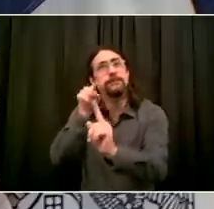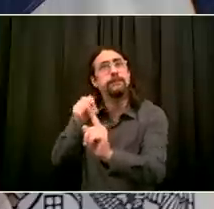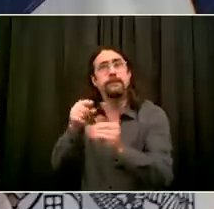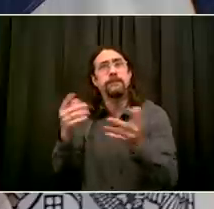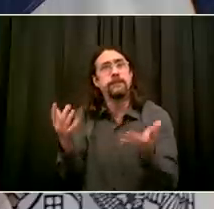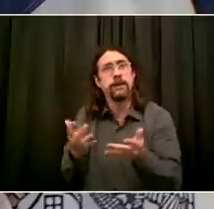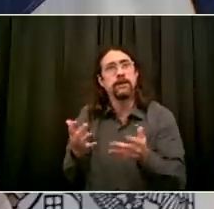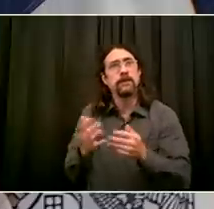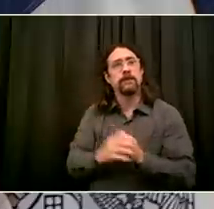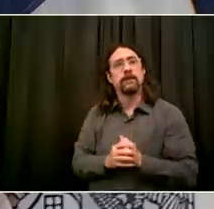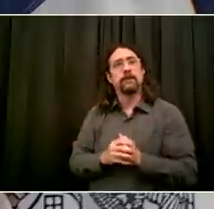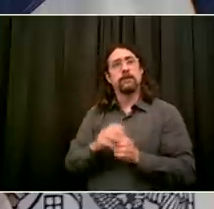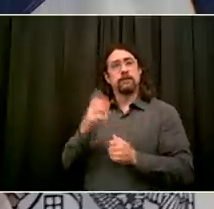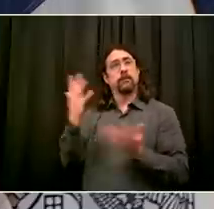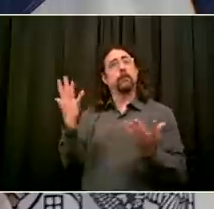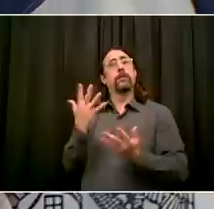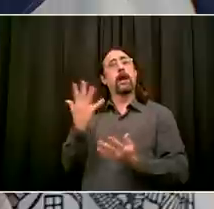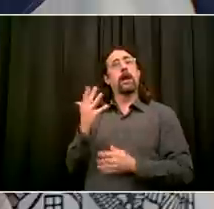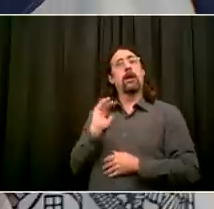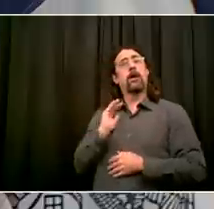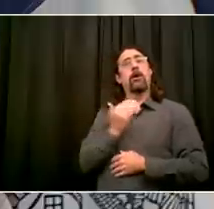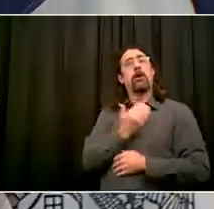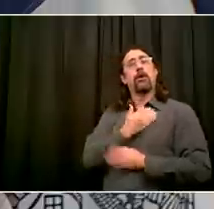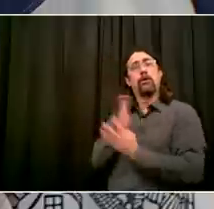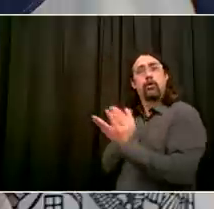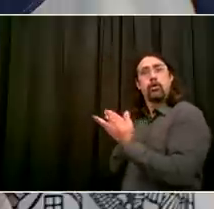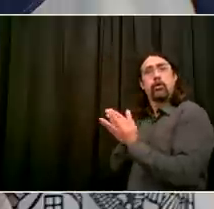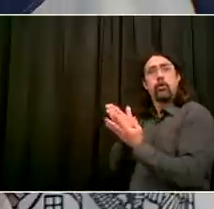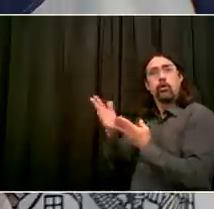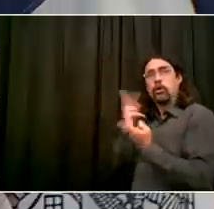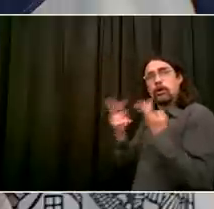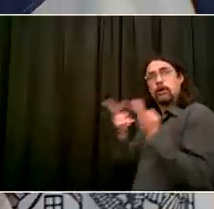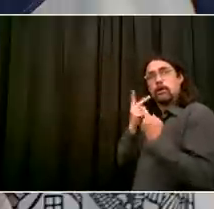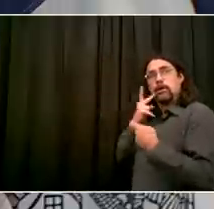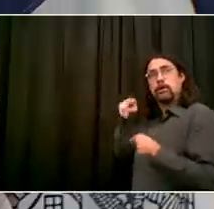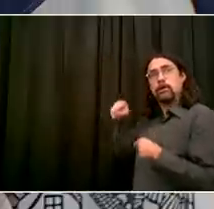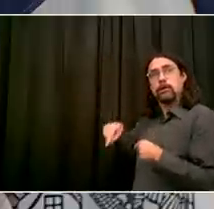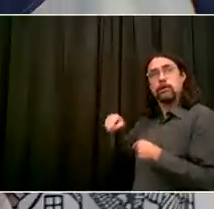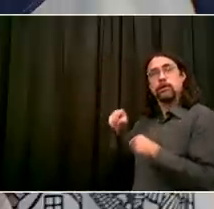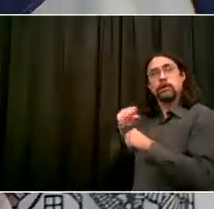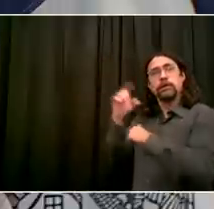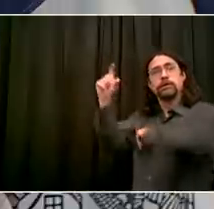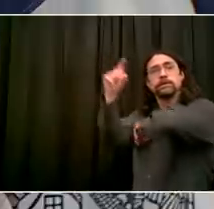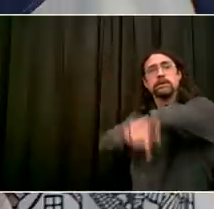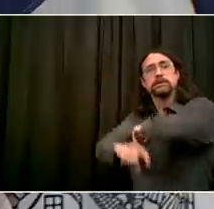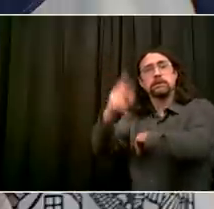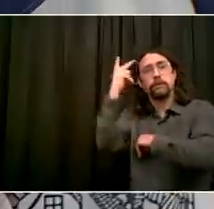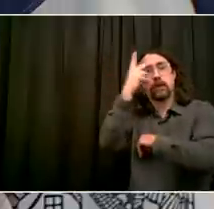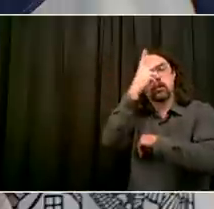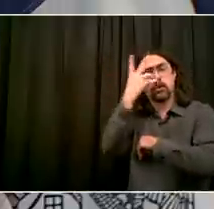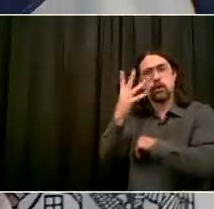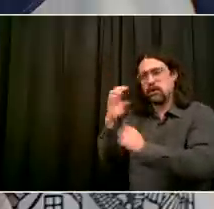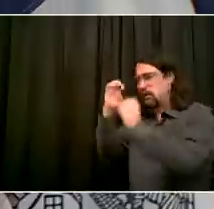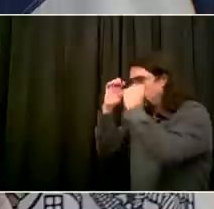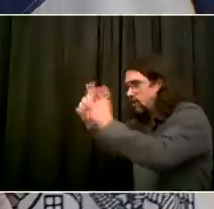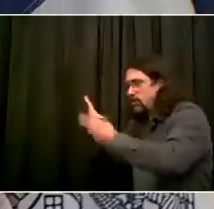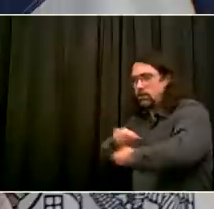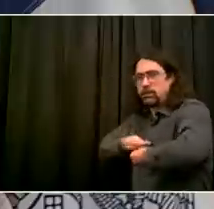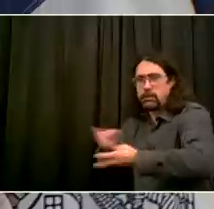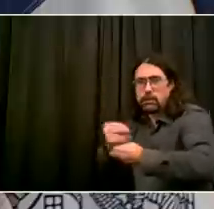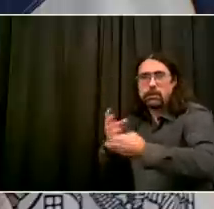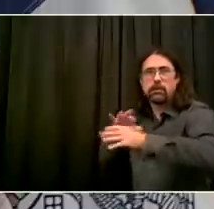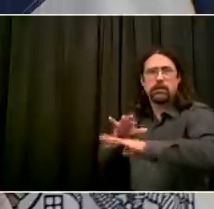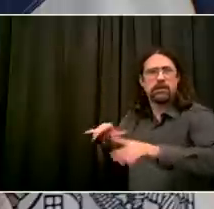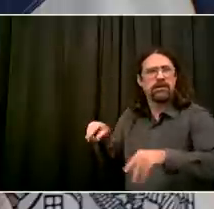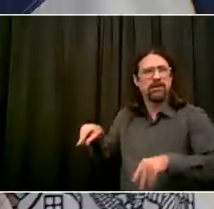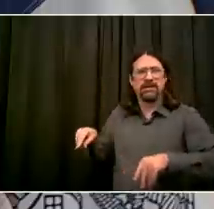It's past the point where enforcement solves your problem. So people can keep focusing on enforcement. There's a role for enforcement. It's